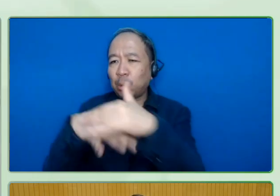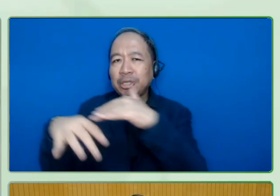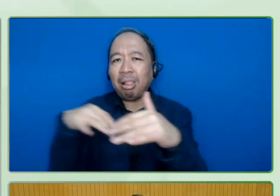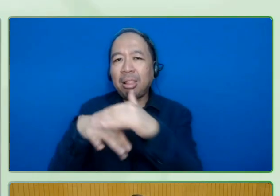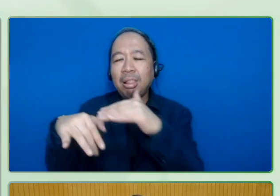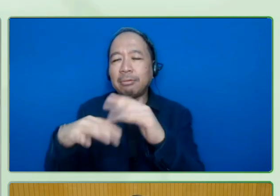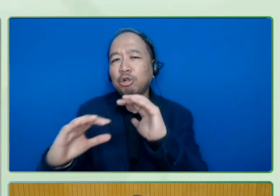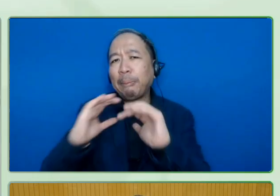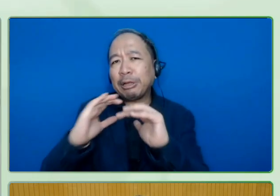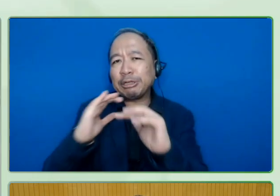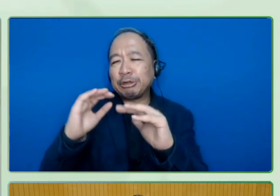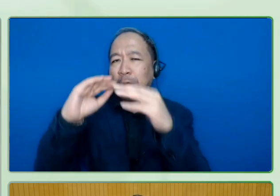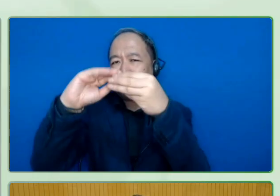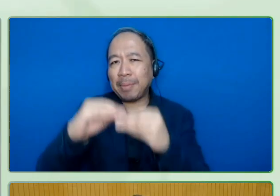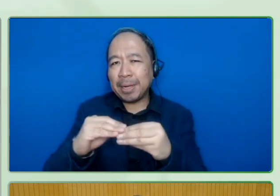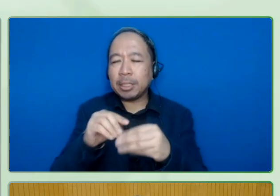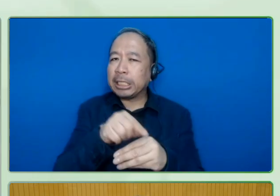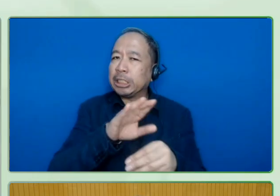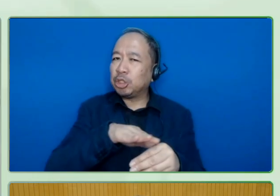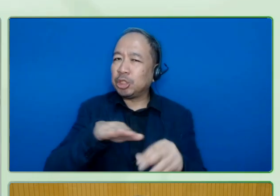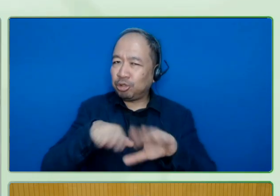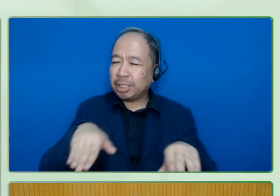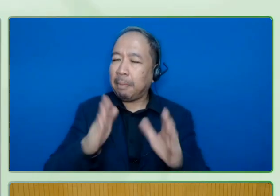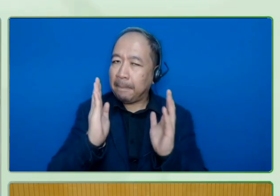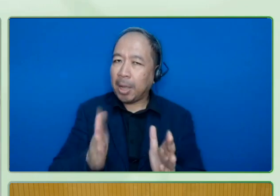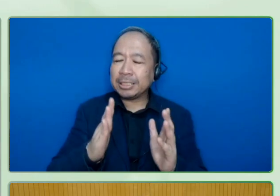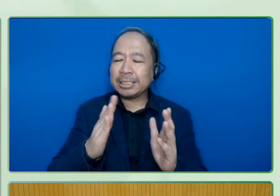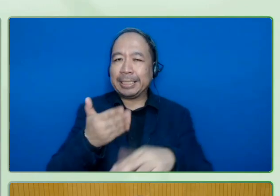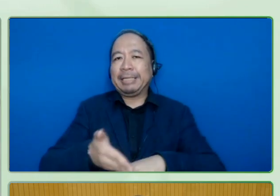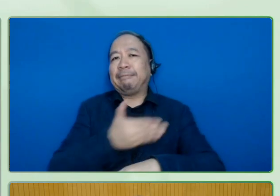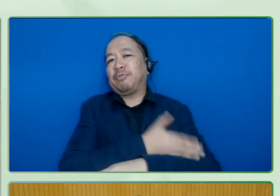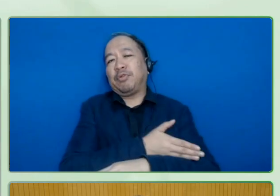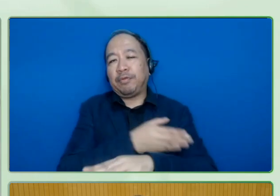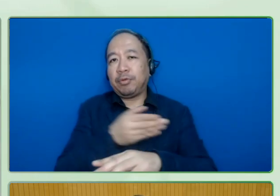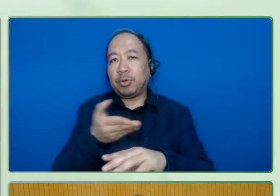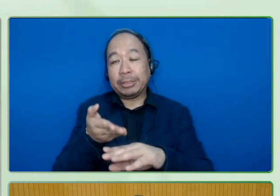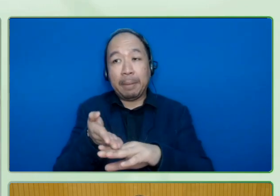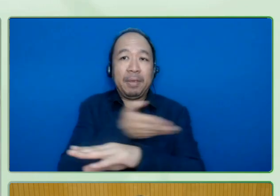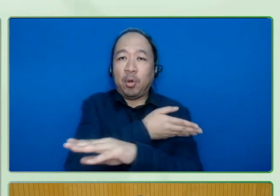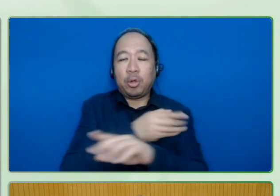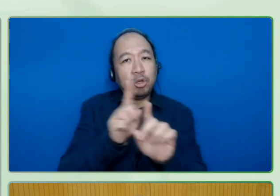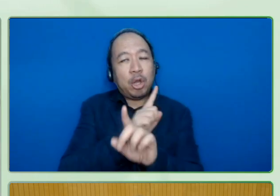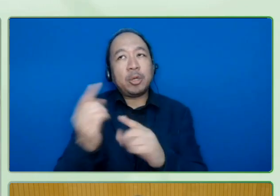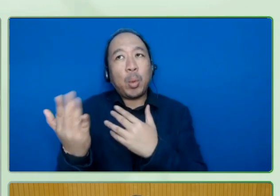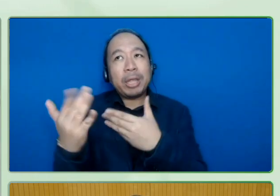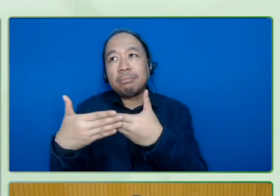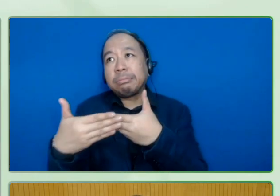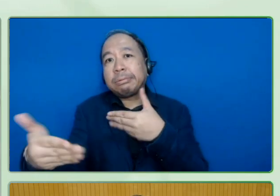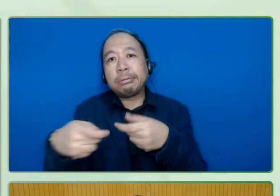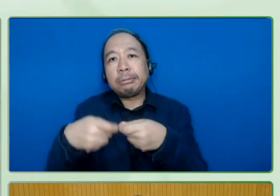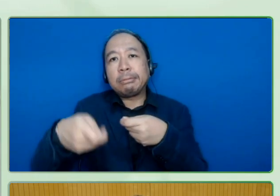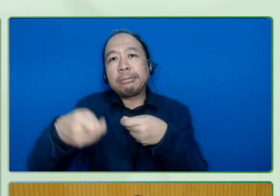children need to improve early, not to wait. You know, when you wait, if you don't react at time, you